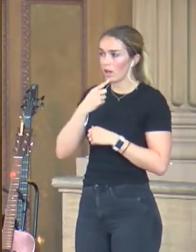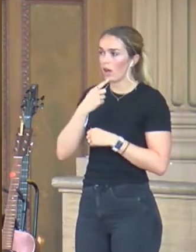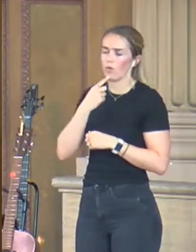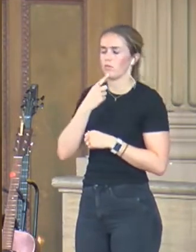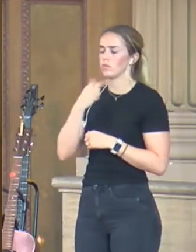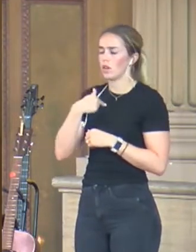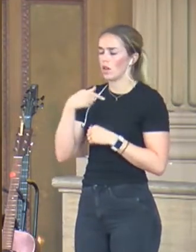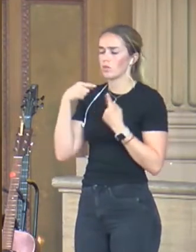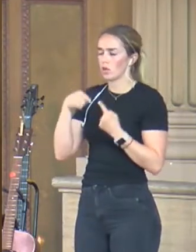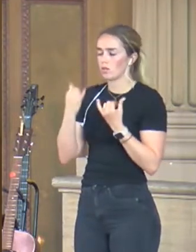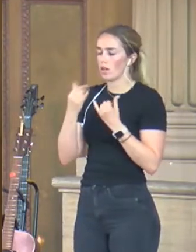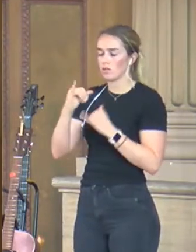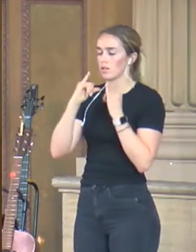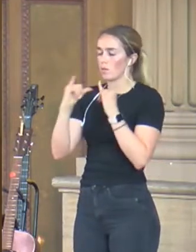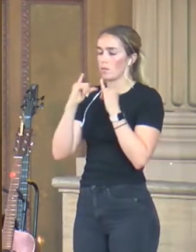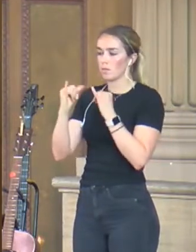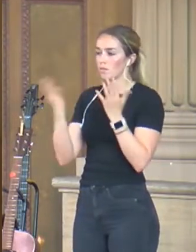now.